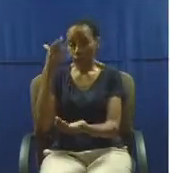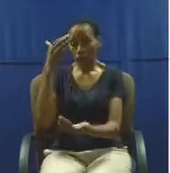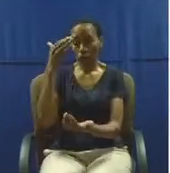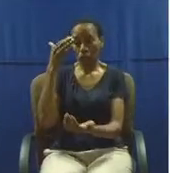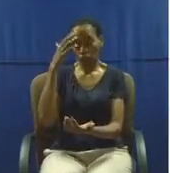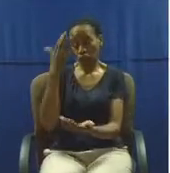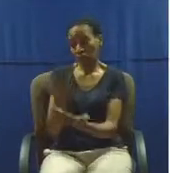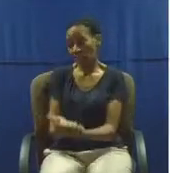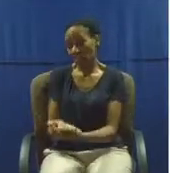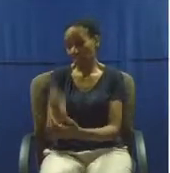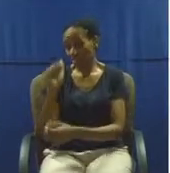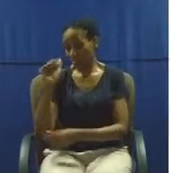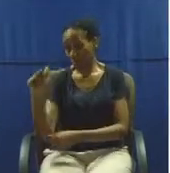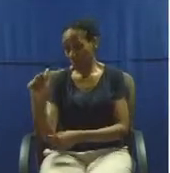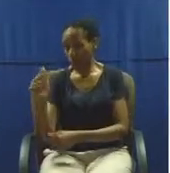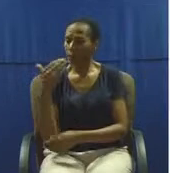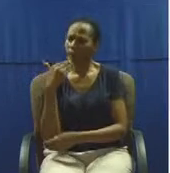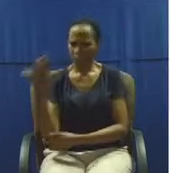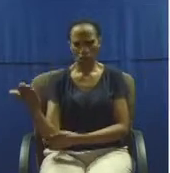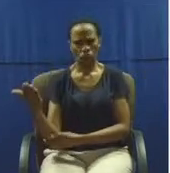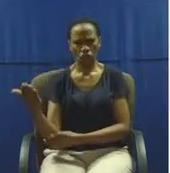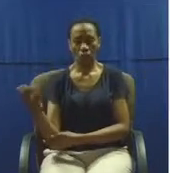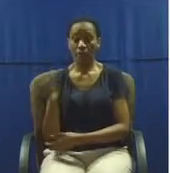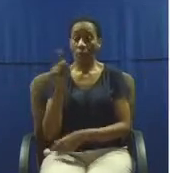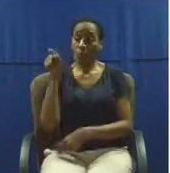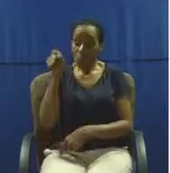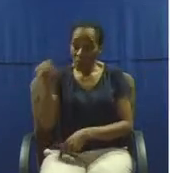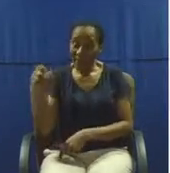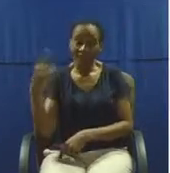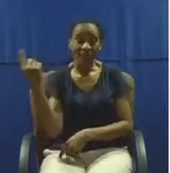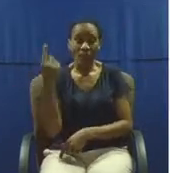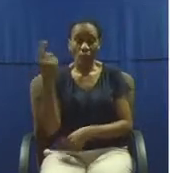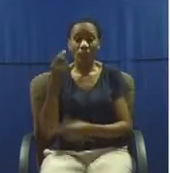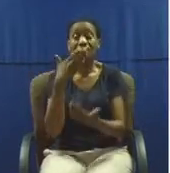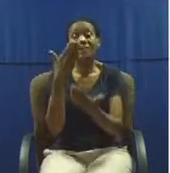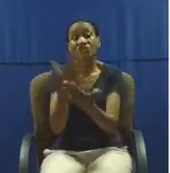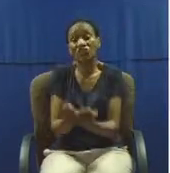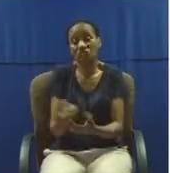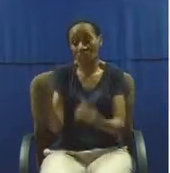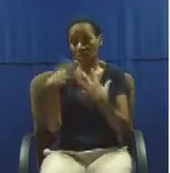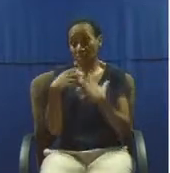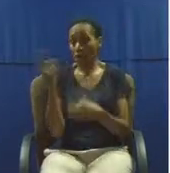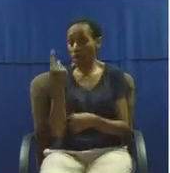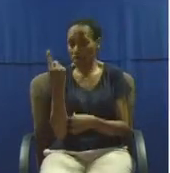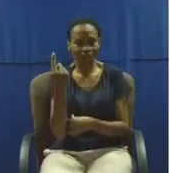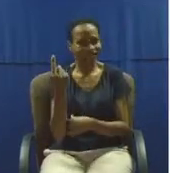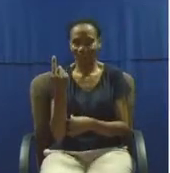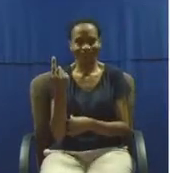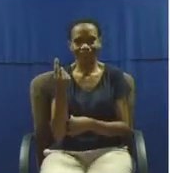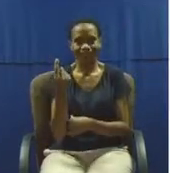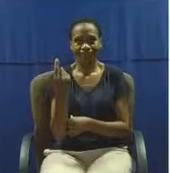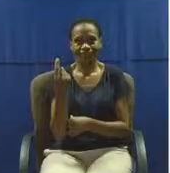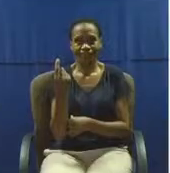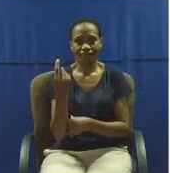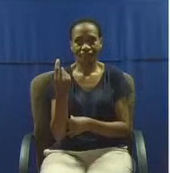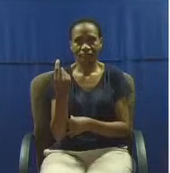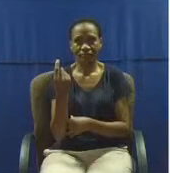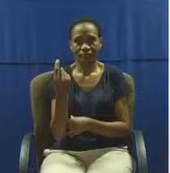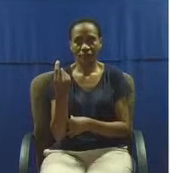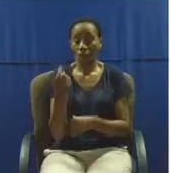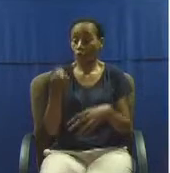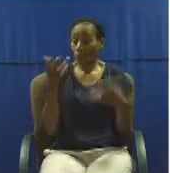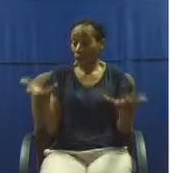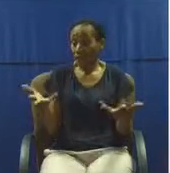you're putting forward. You are not the only one who is putting forward suggestions. You've done it in the most dramatic